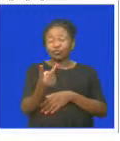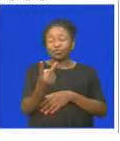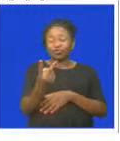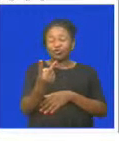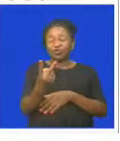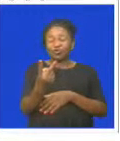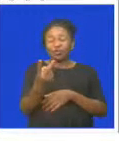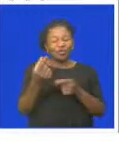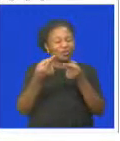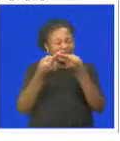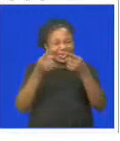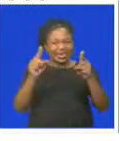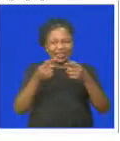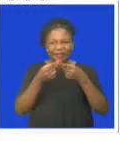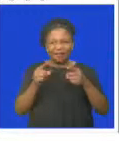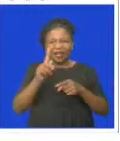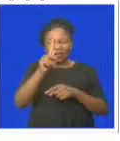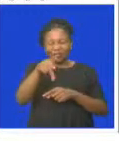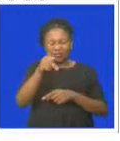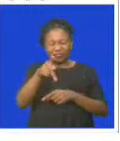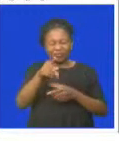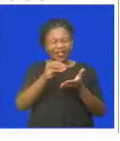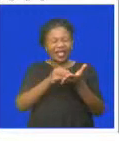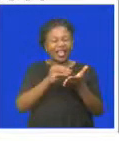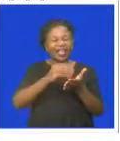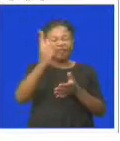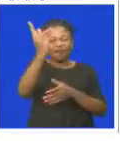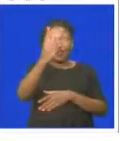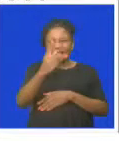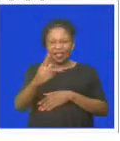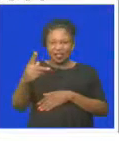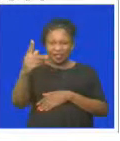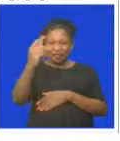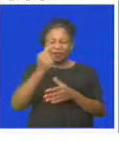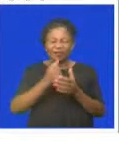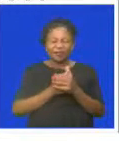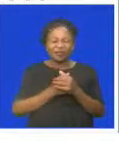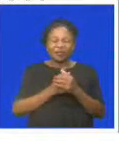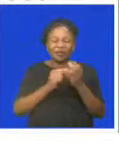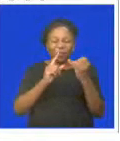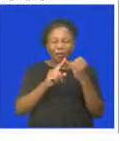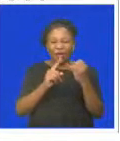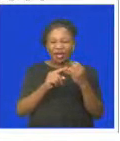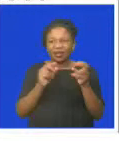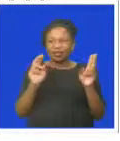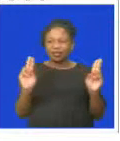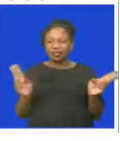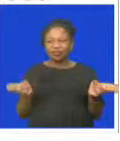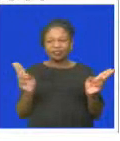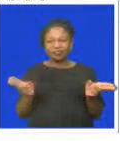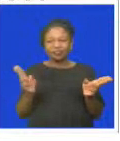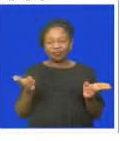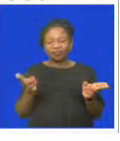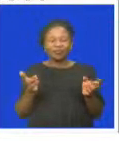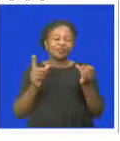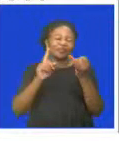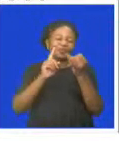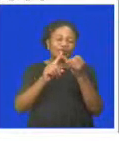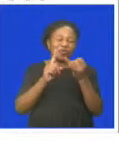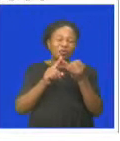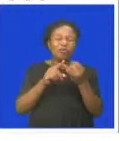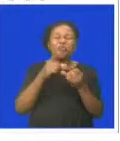There are two basic types of patterns in art: natural patterns and man-made